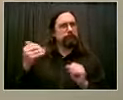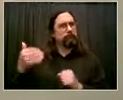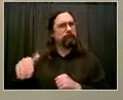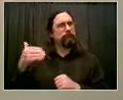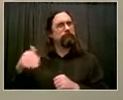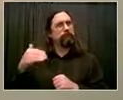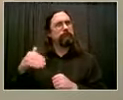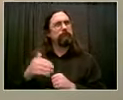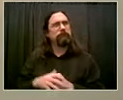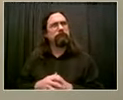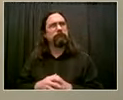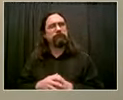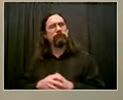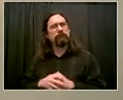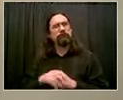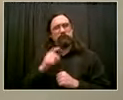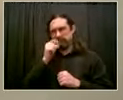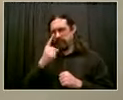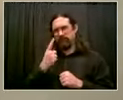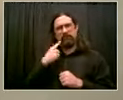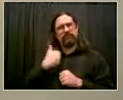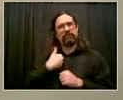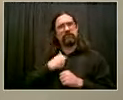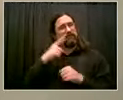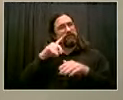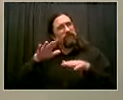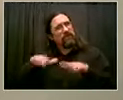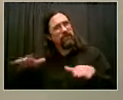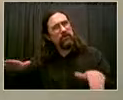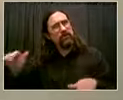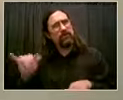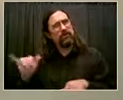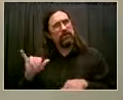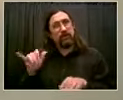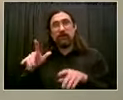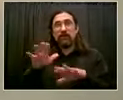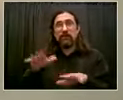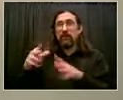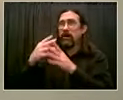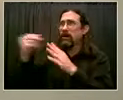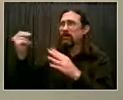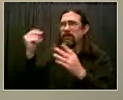planning process. That understanding that you have the hope that you are providing.